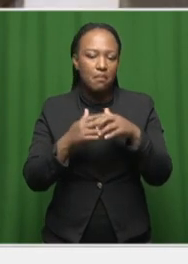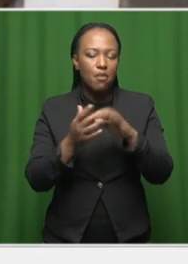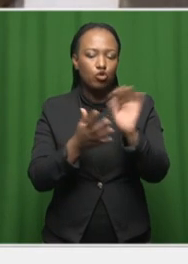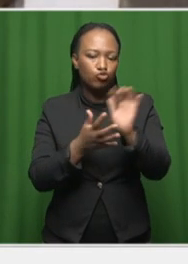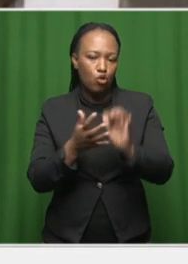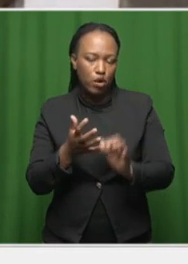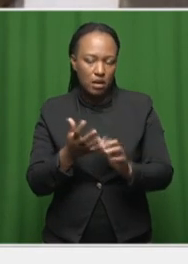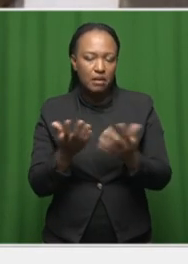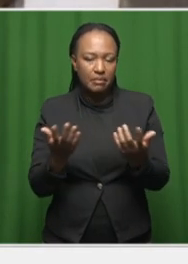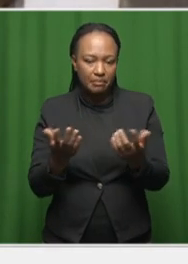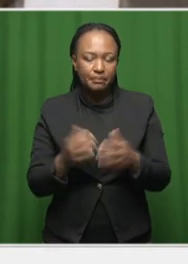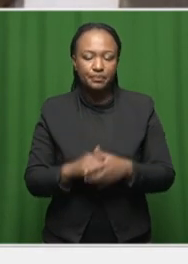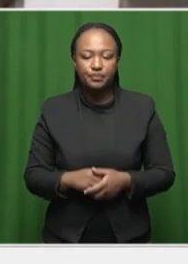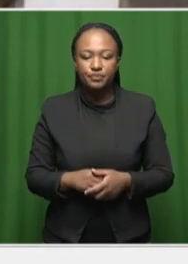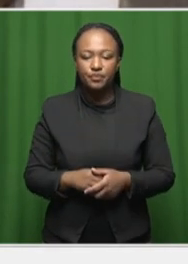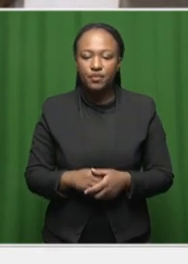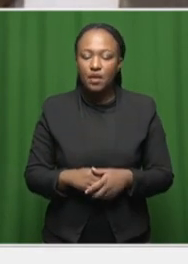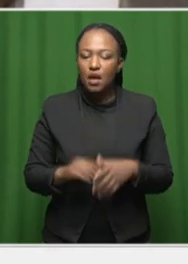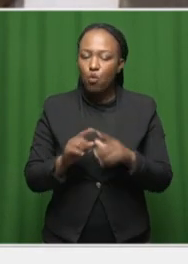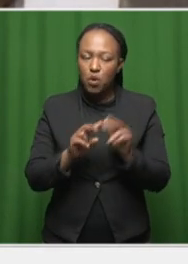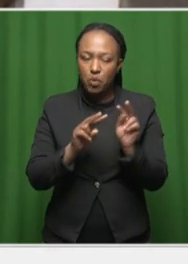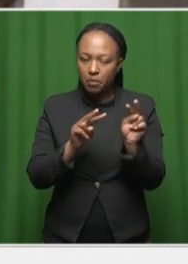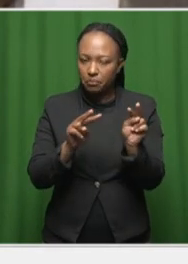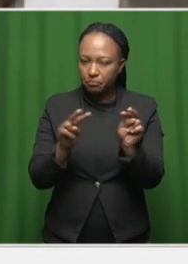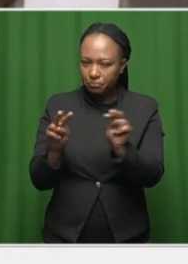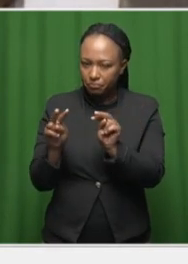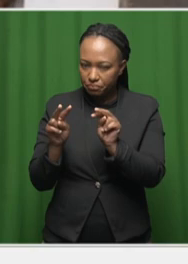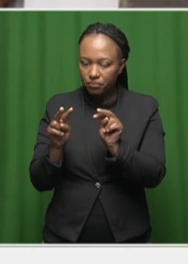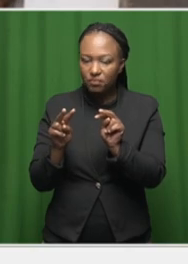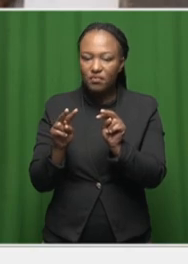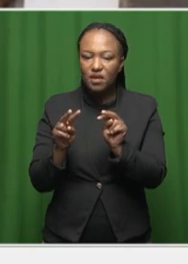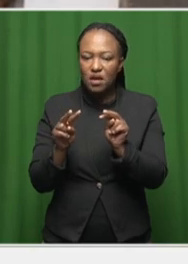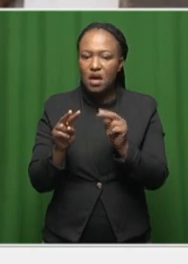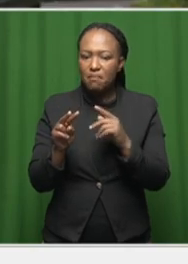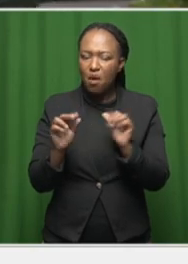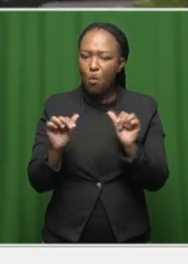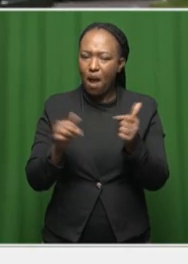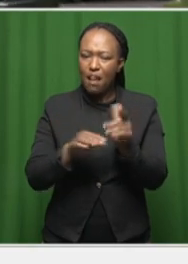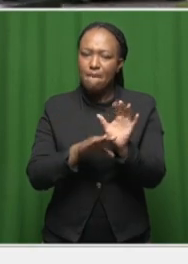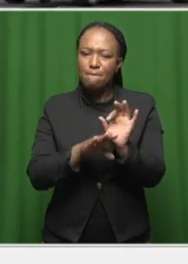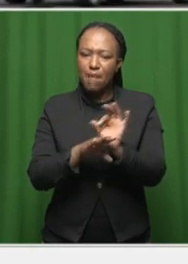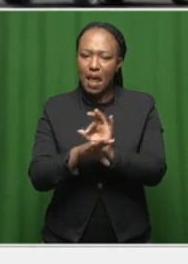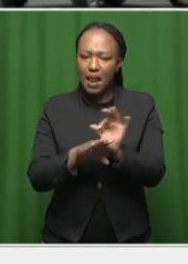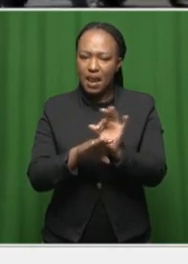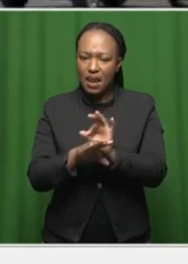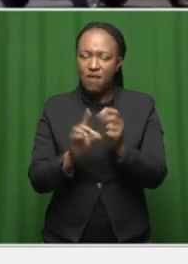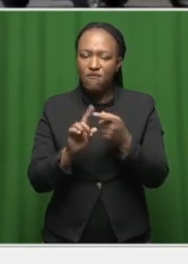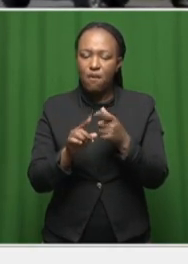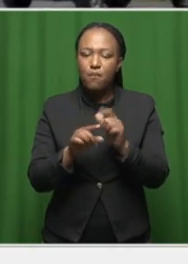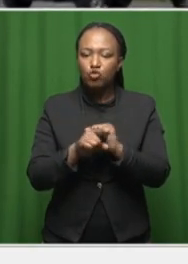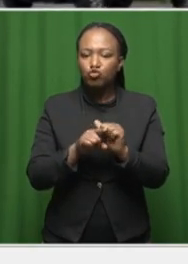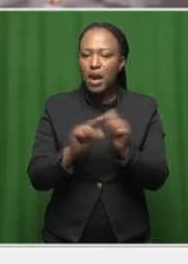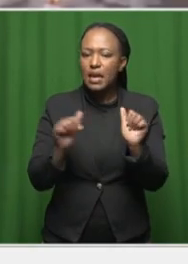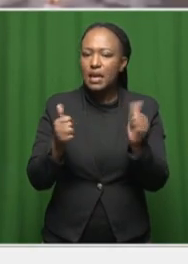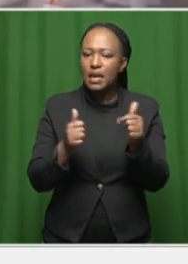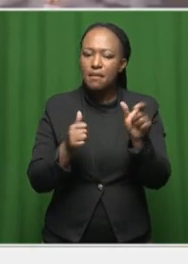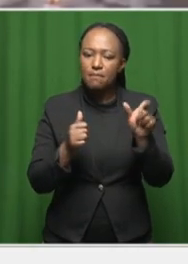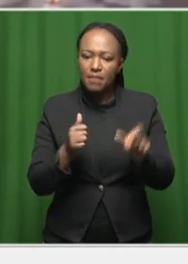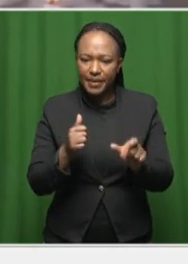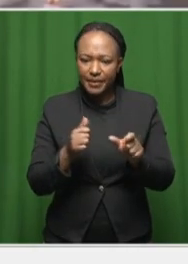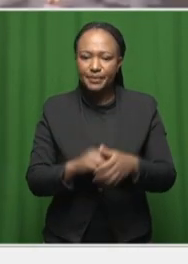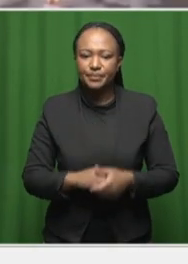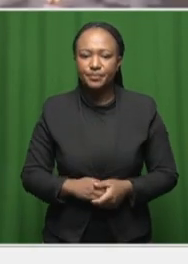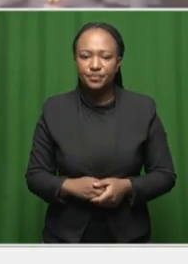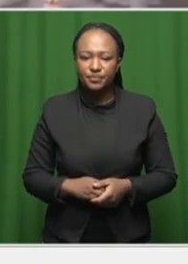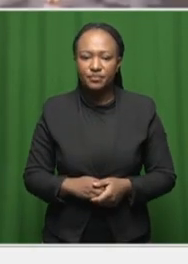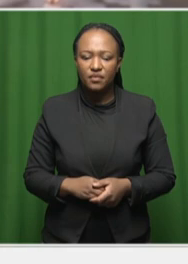this. Kobile says by the look of things, this was a well-orchestrated hit from well-trained assassins.